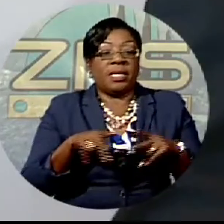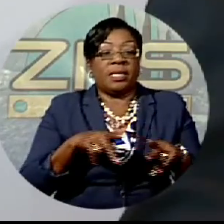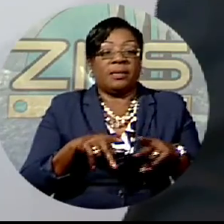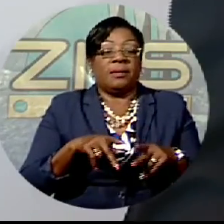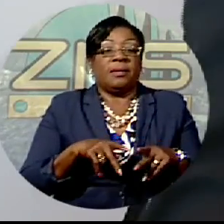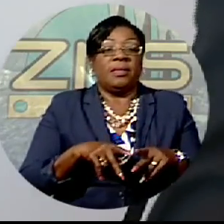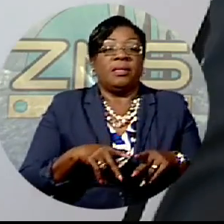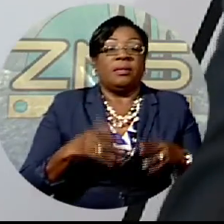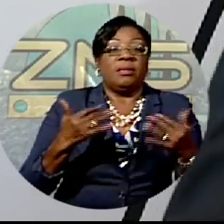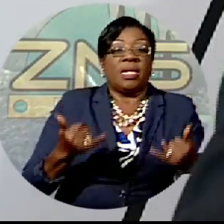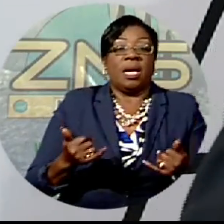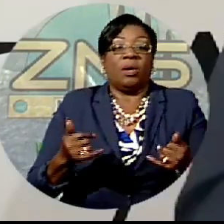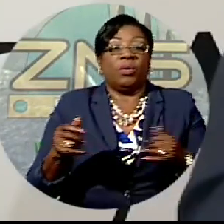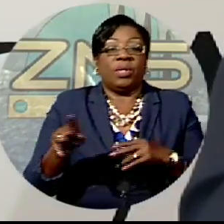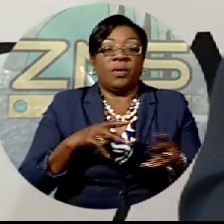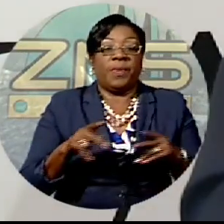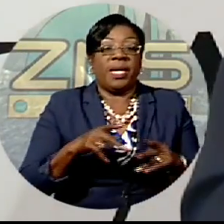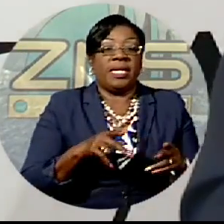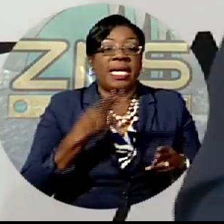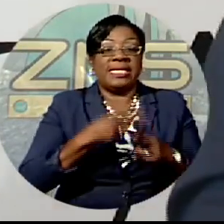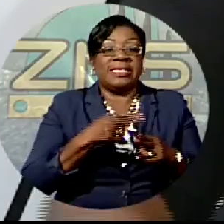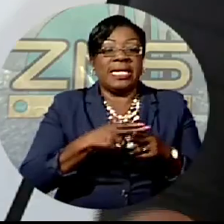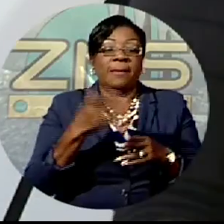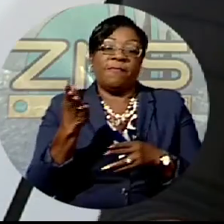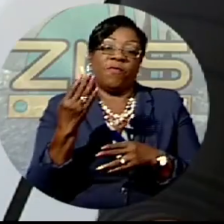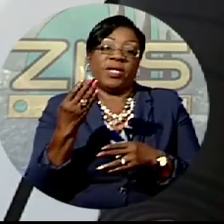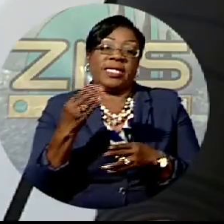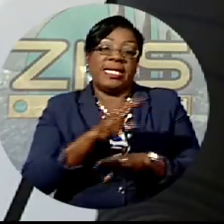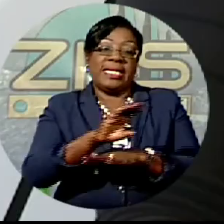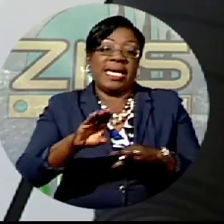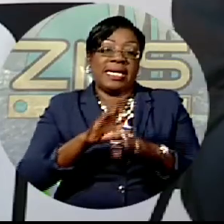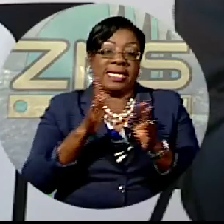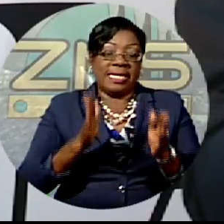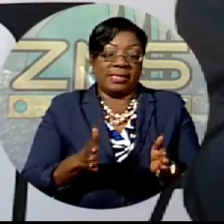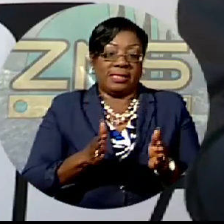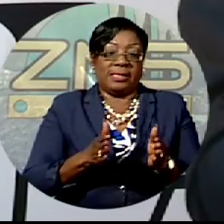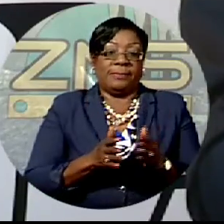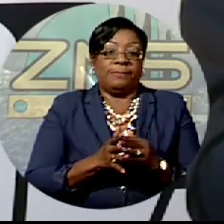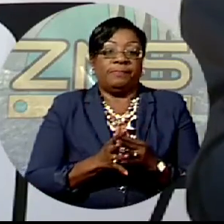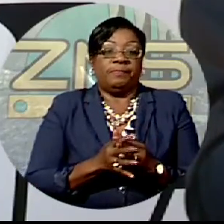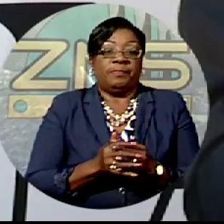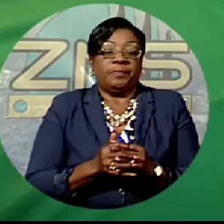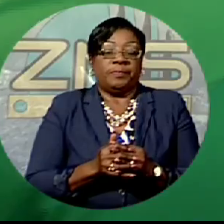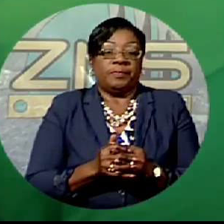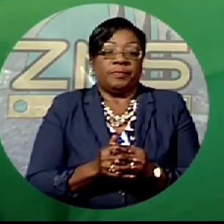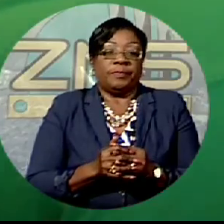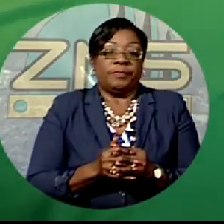To date, the party has unveiled 14 candidates. Cleopatra Murphy, ZNS Network News.